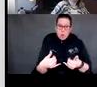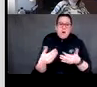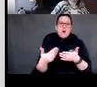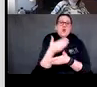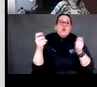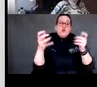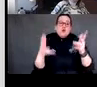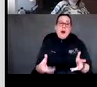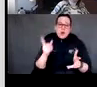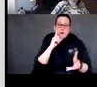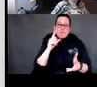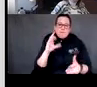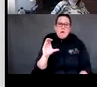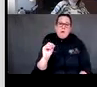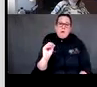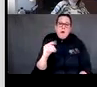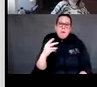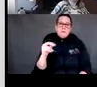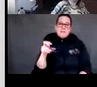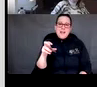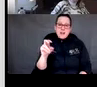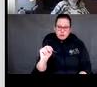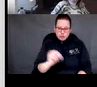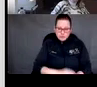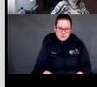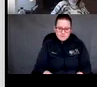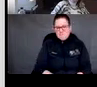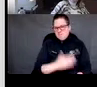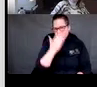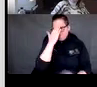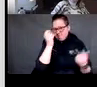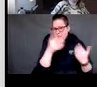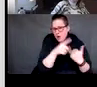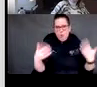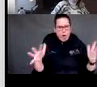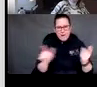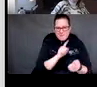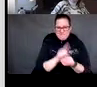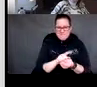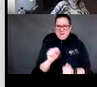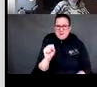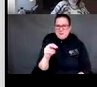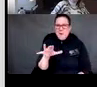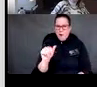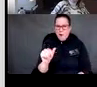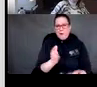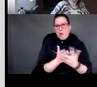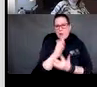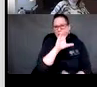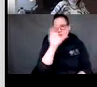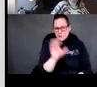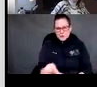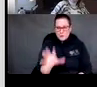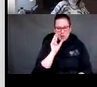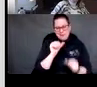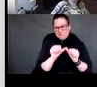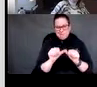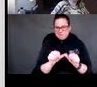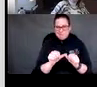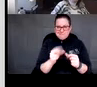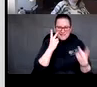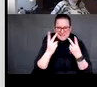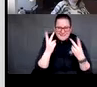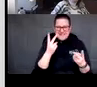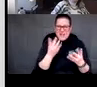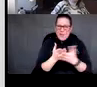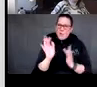of Compensation. And so I know a number of you have already met Sonia virtually, and will continue to do so until we're back